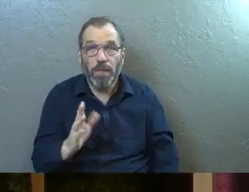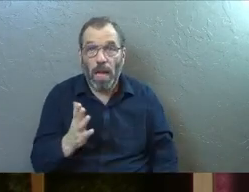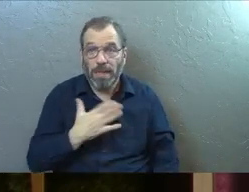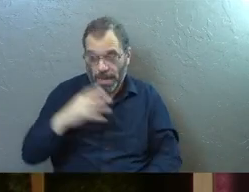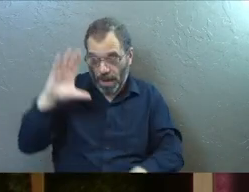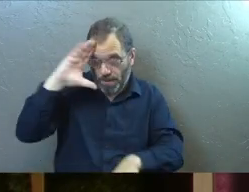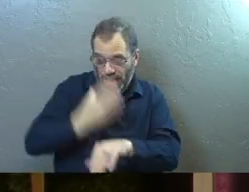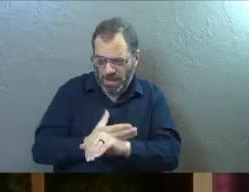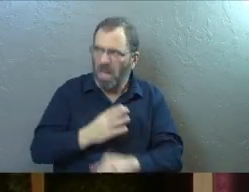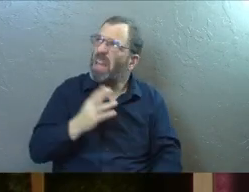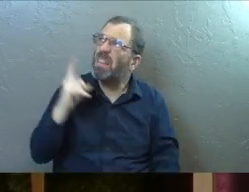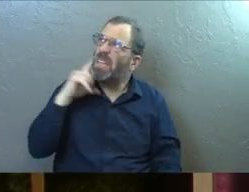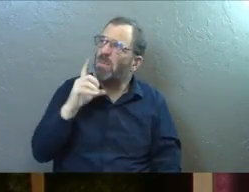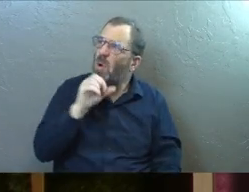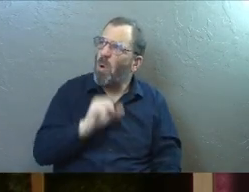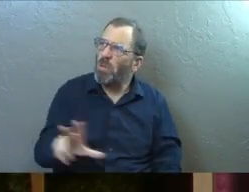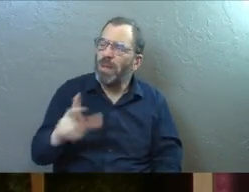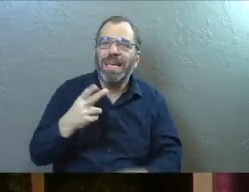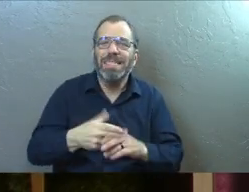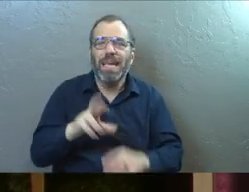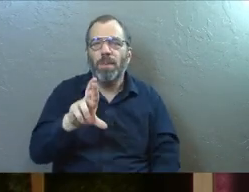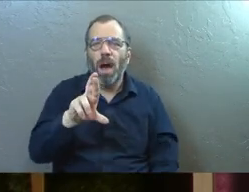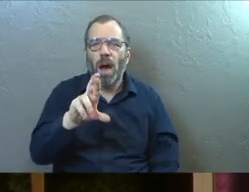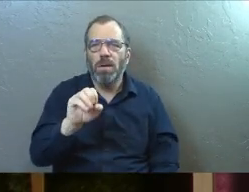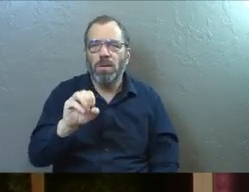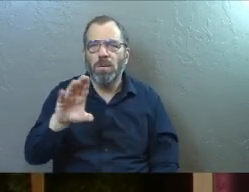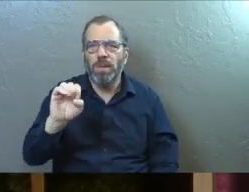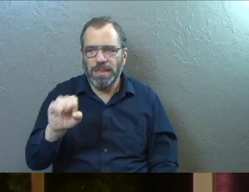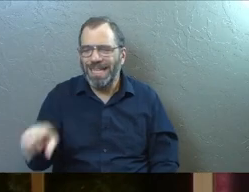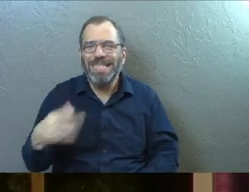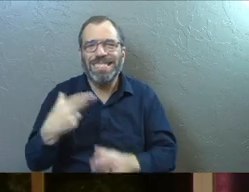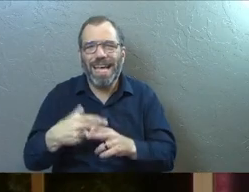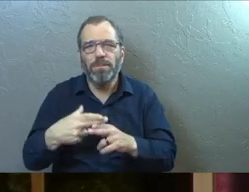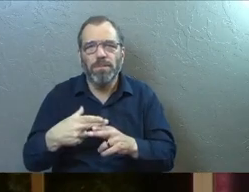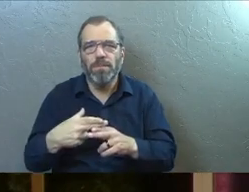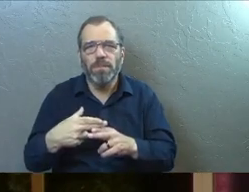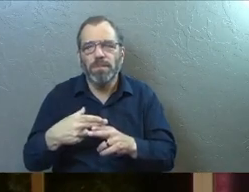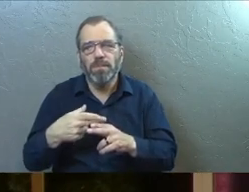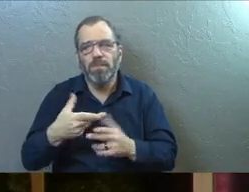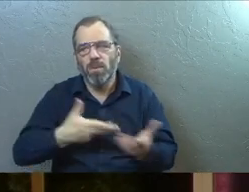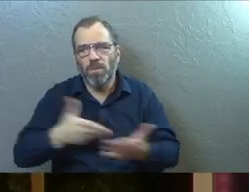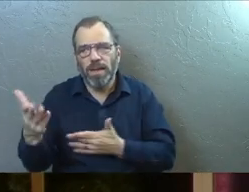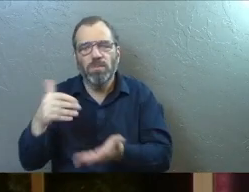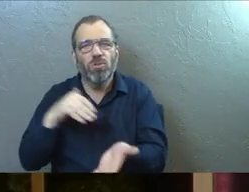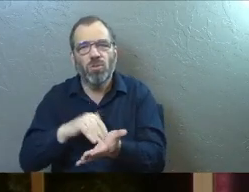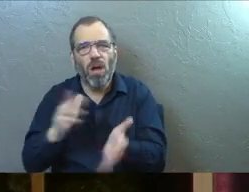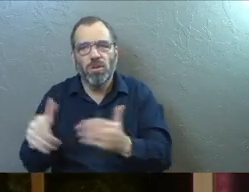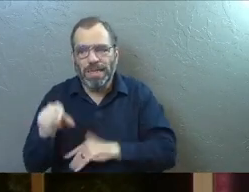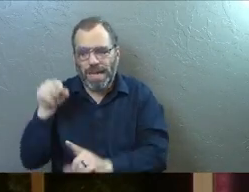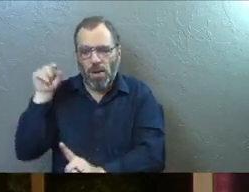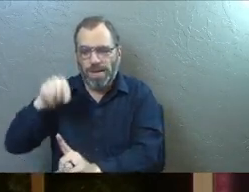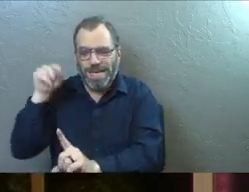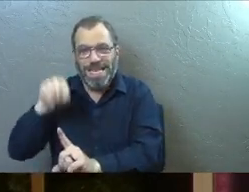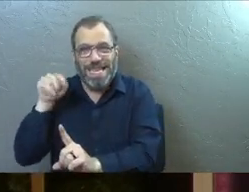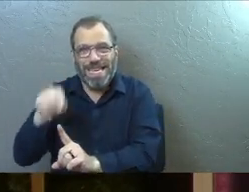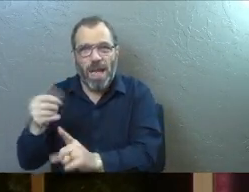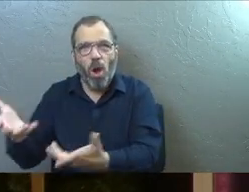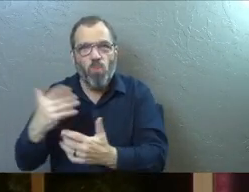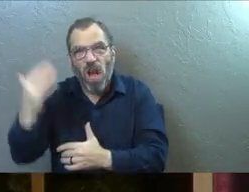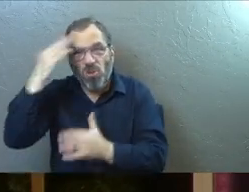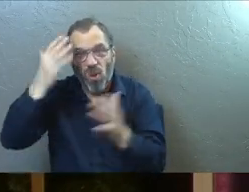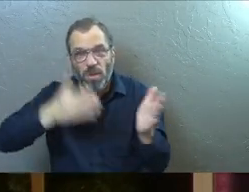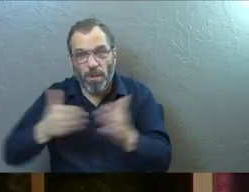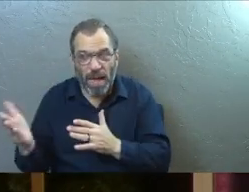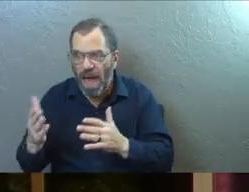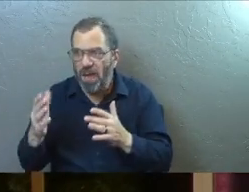my son was probably 3 years old, his name's Reese. We took him to the doctor's office, okay? And Reese is very much a person who wants to know the